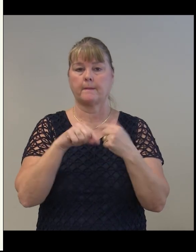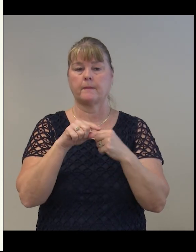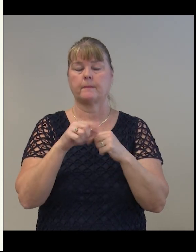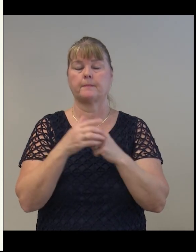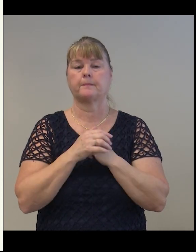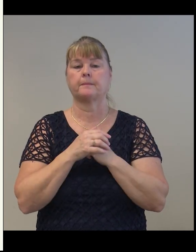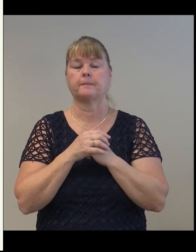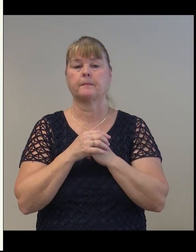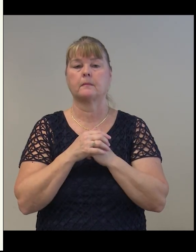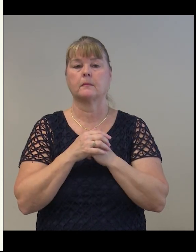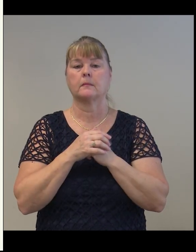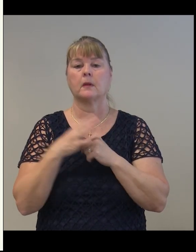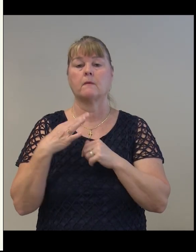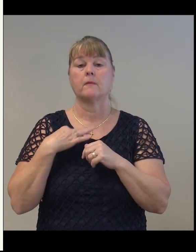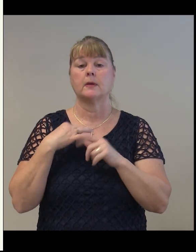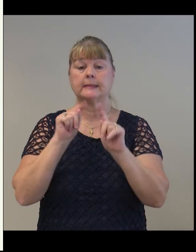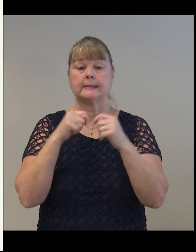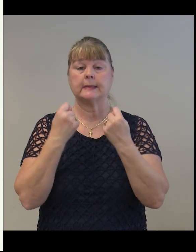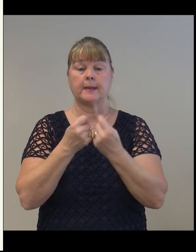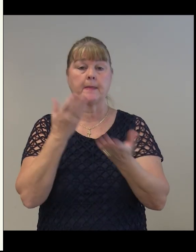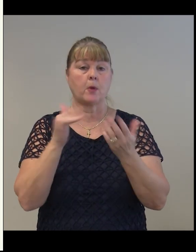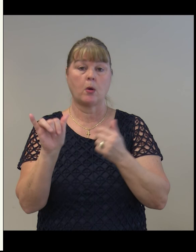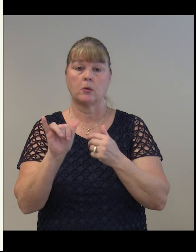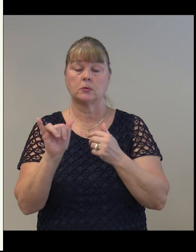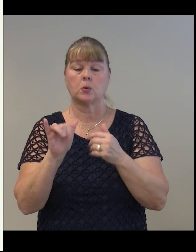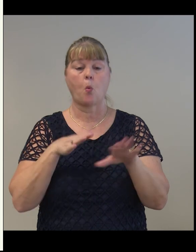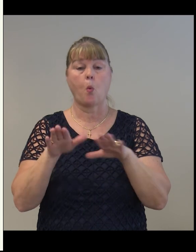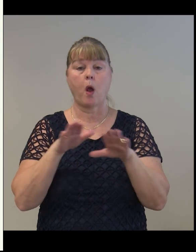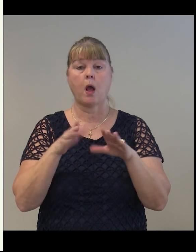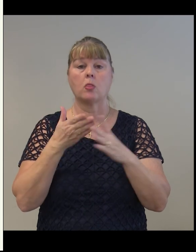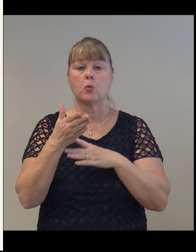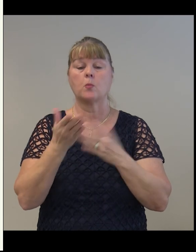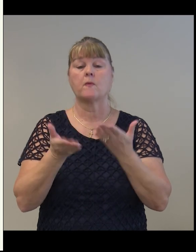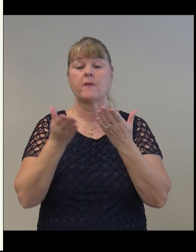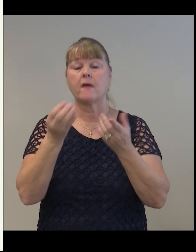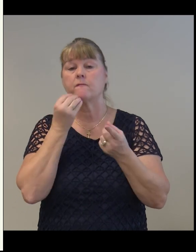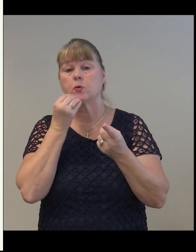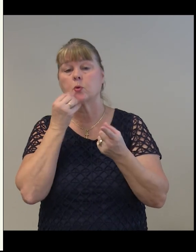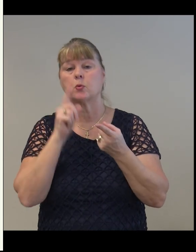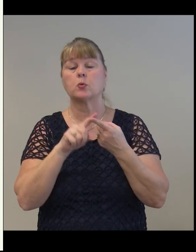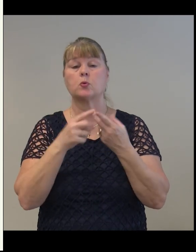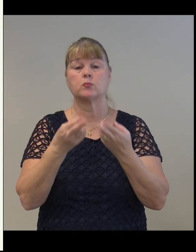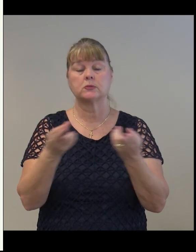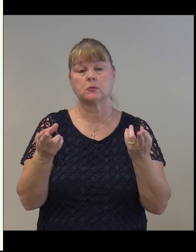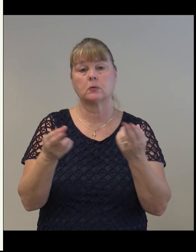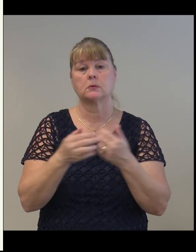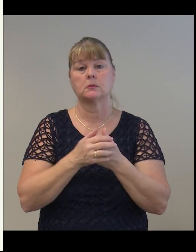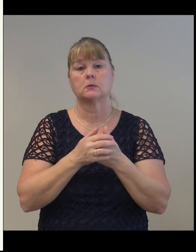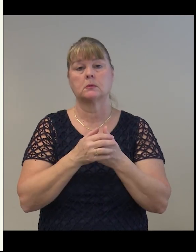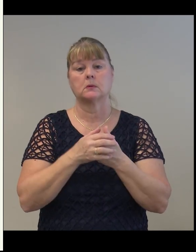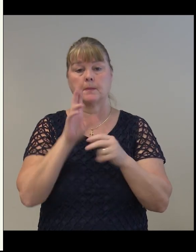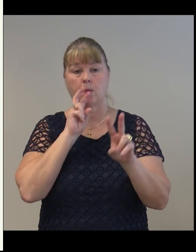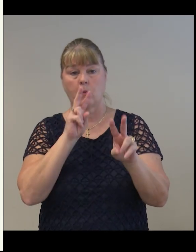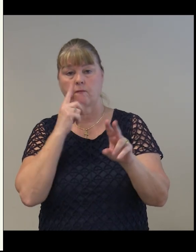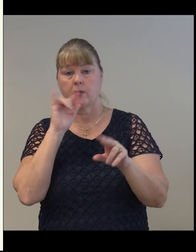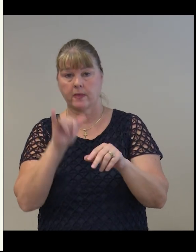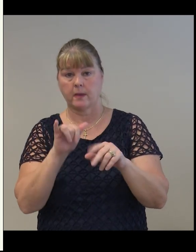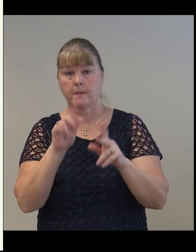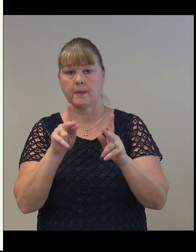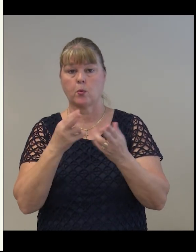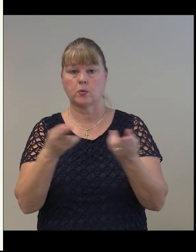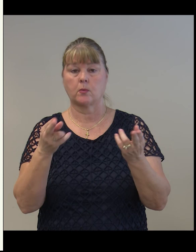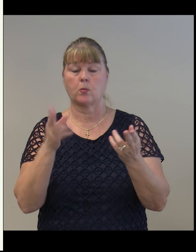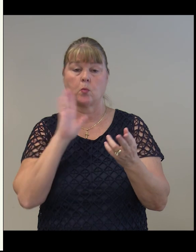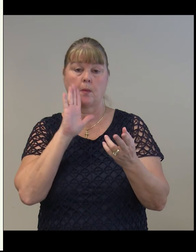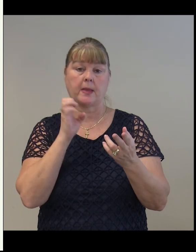volunteer team to come in. Volunteer teams may also be walking around providing food, providing resources. Be on the lookout